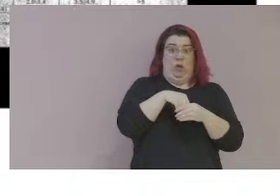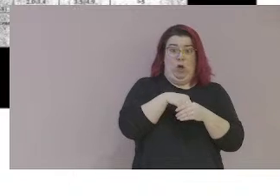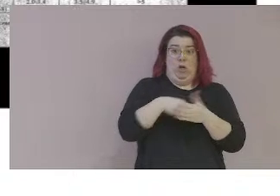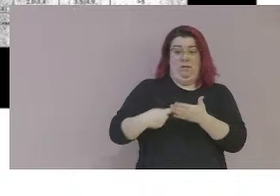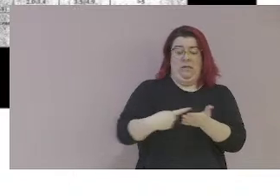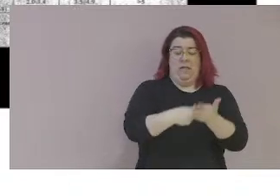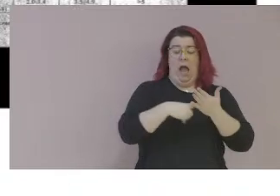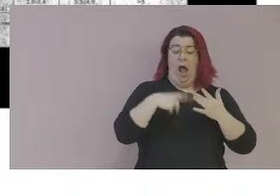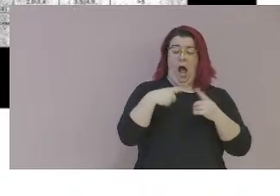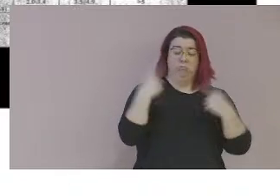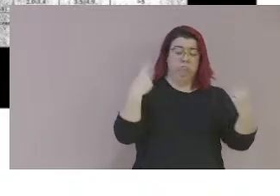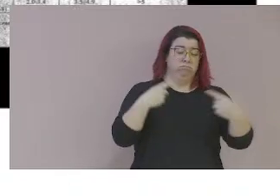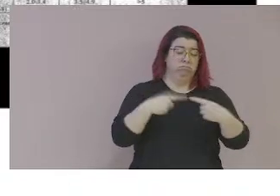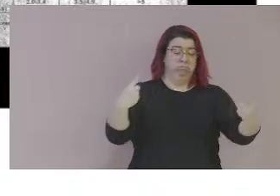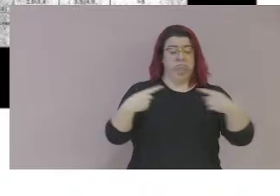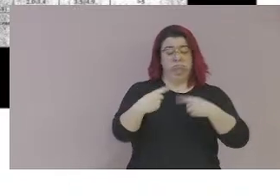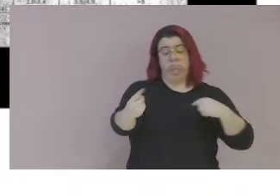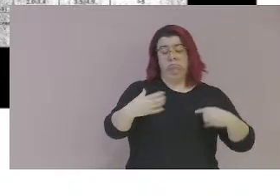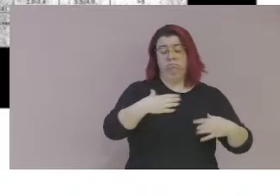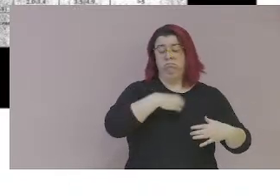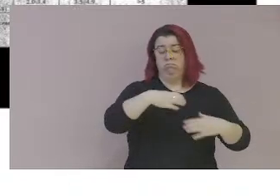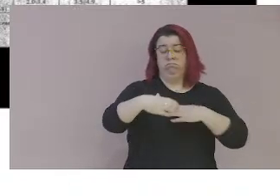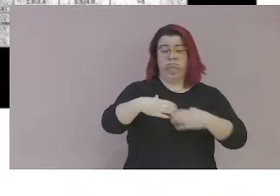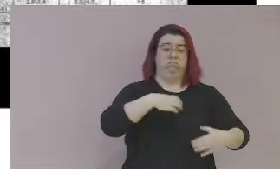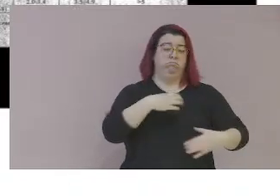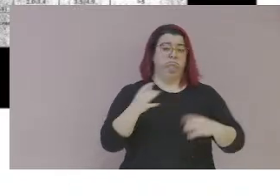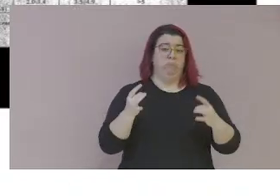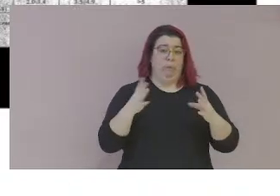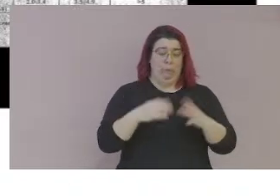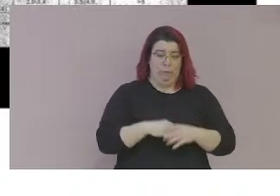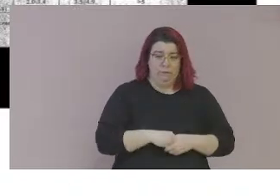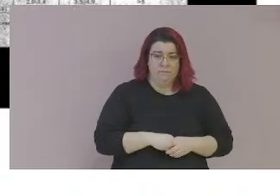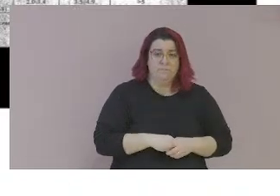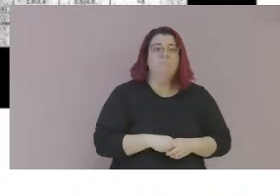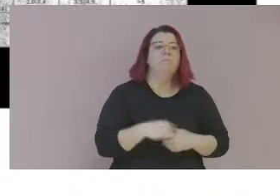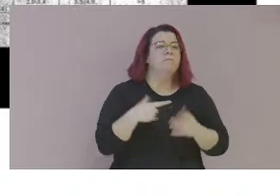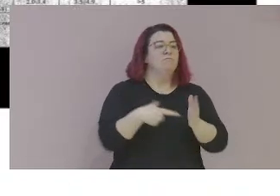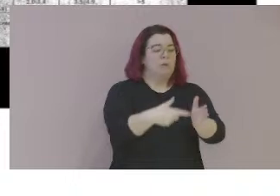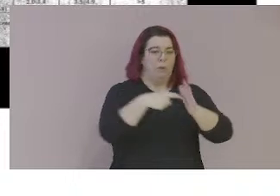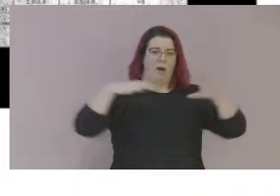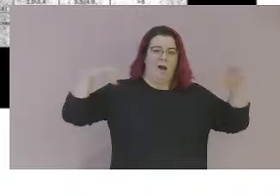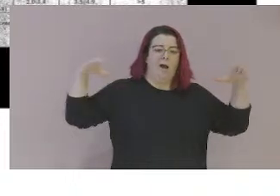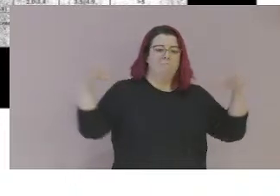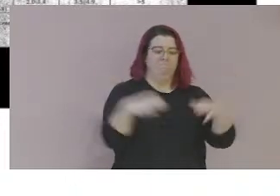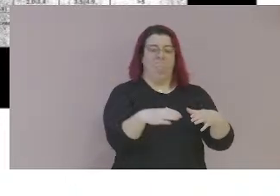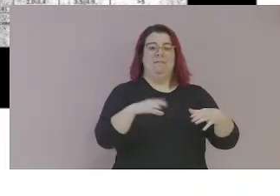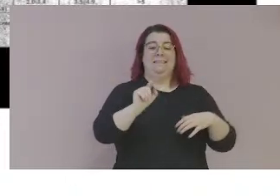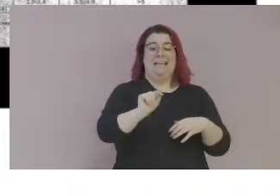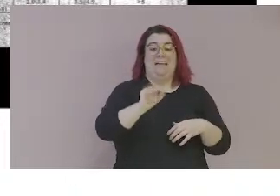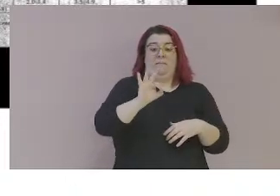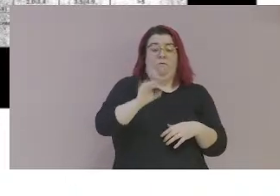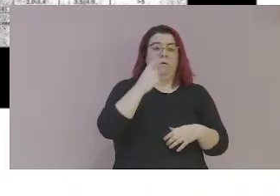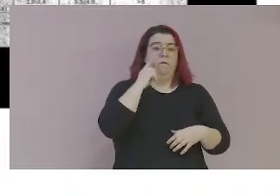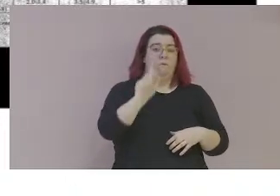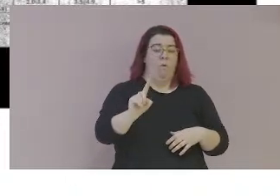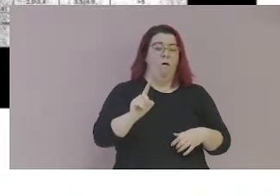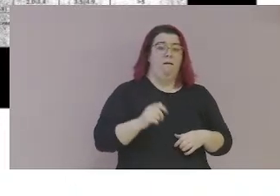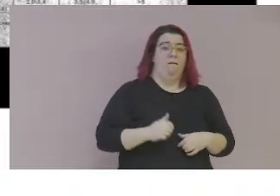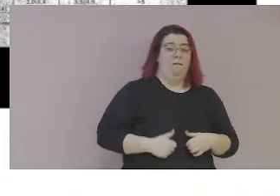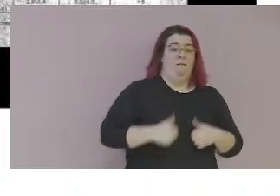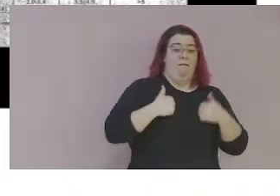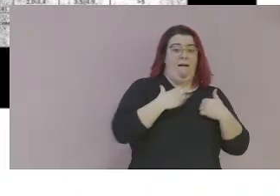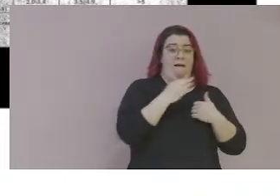initially requested that the Task Force on Life and the Law convene an expert work group on ethical issues